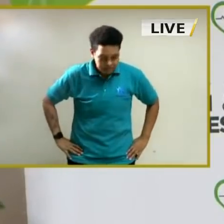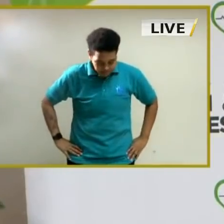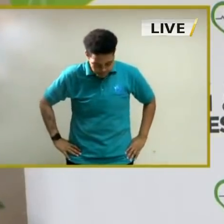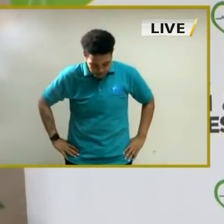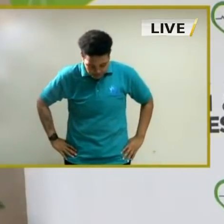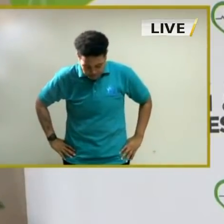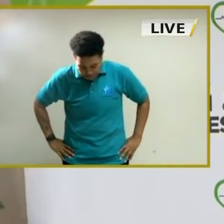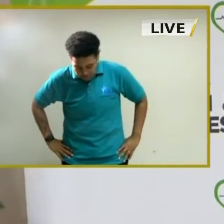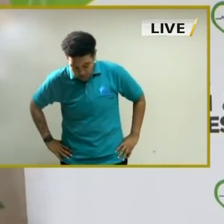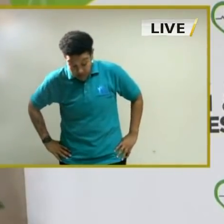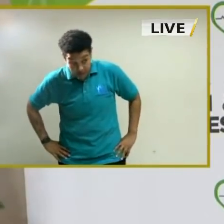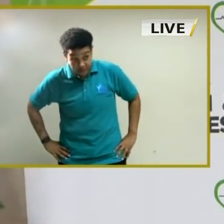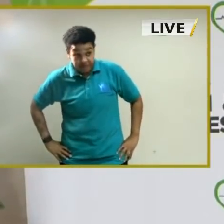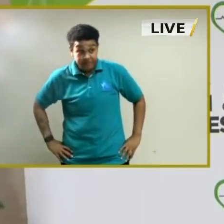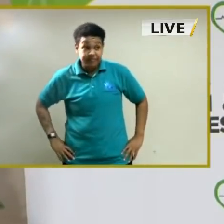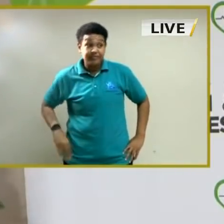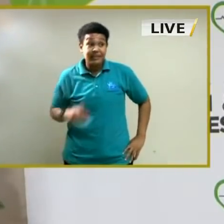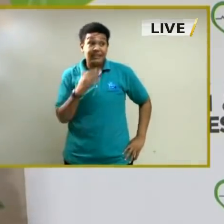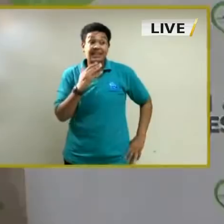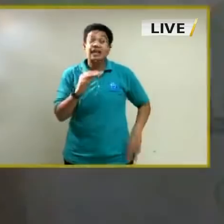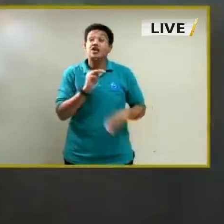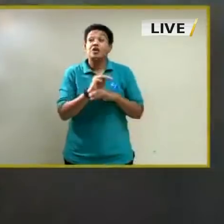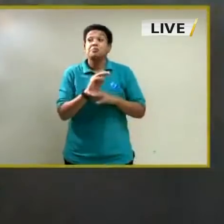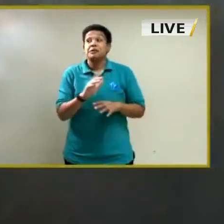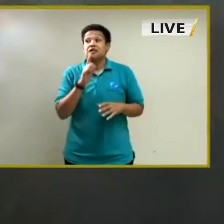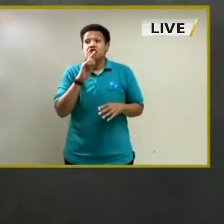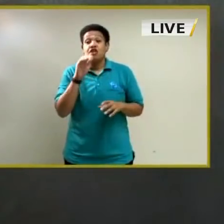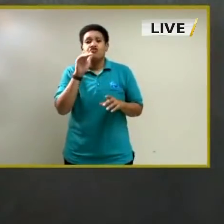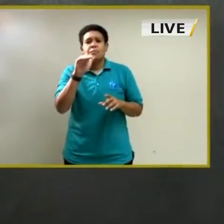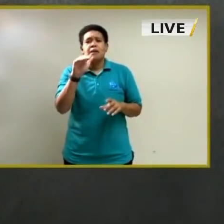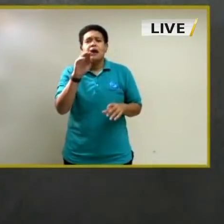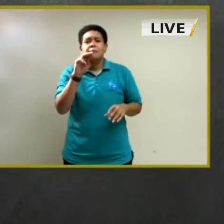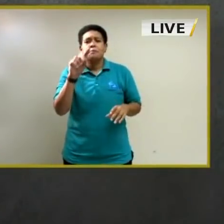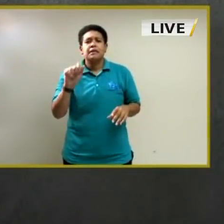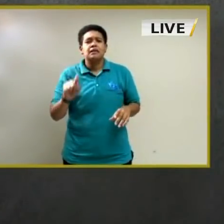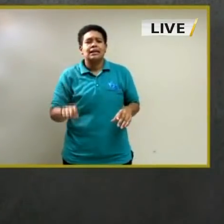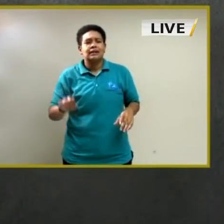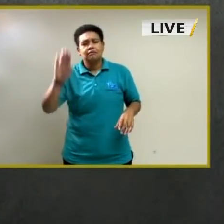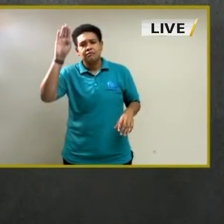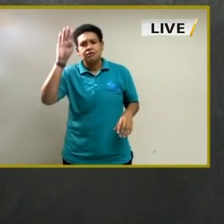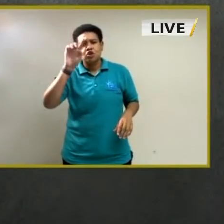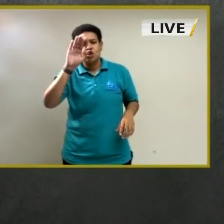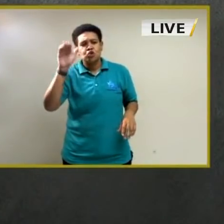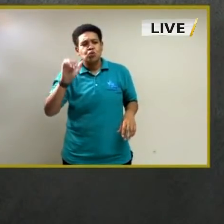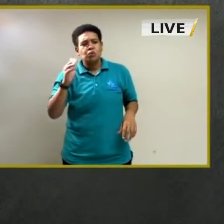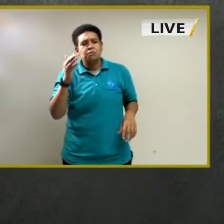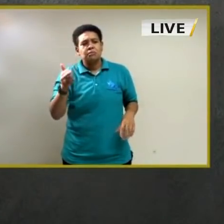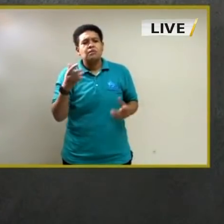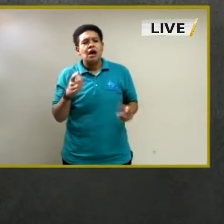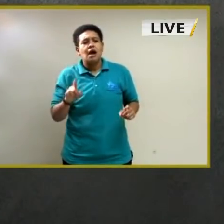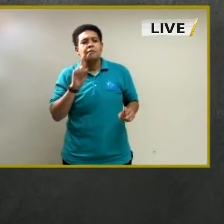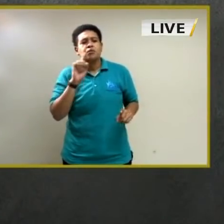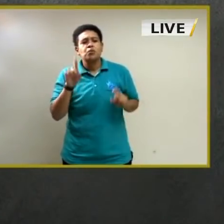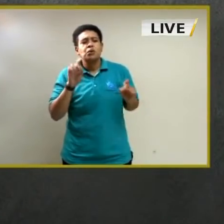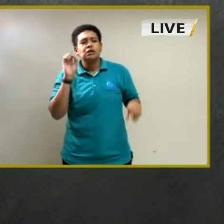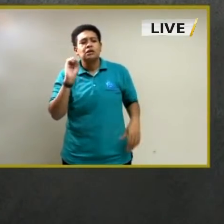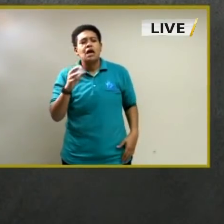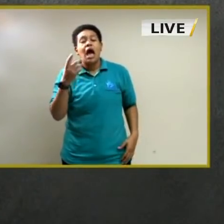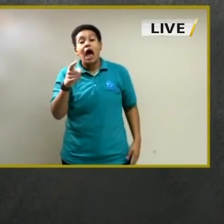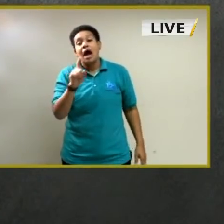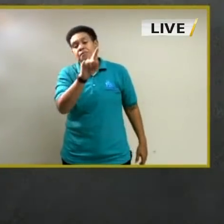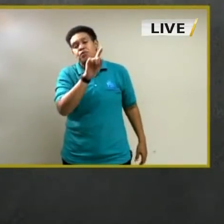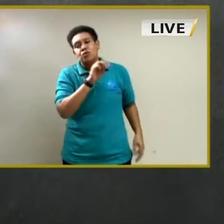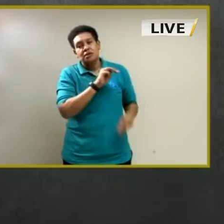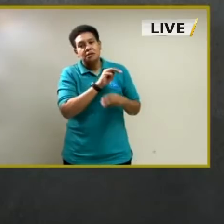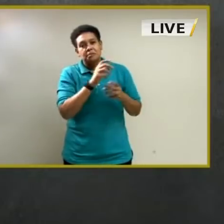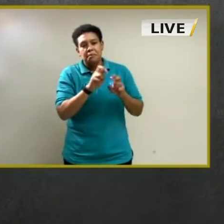Thank you very much, Minister. Just reminding our media colleagues to use the raised hand feature on Zoom to pose their questions to